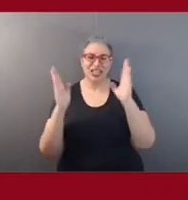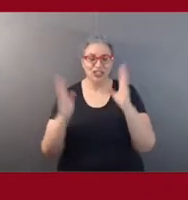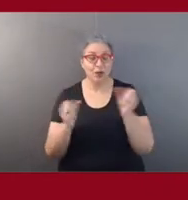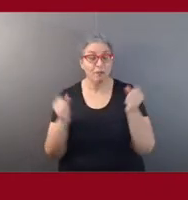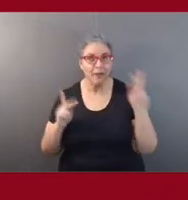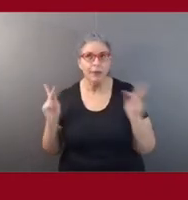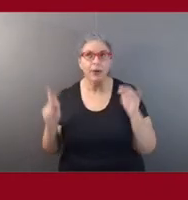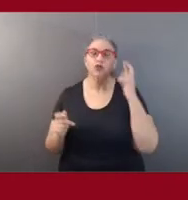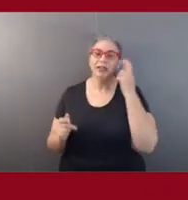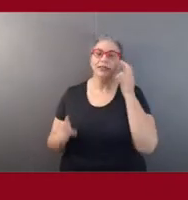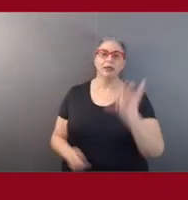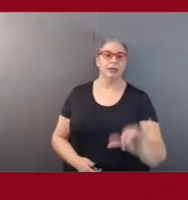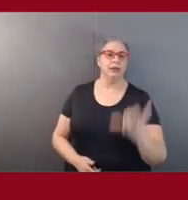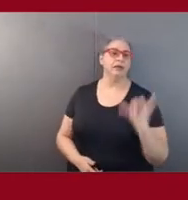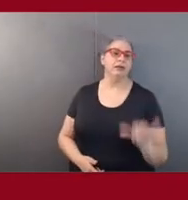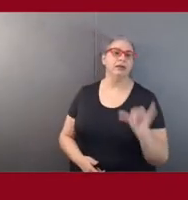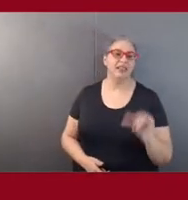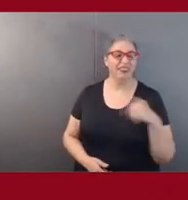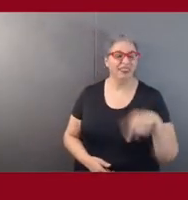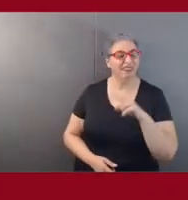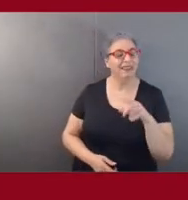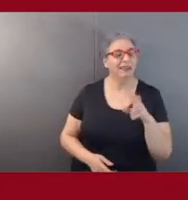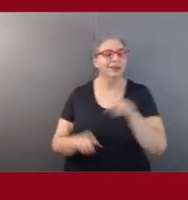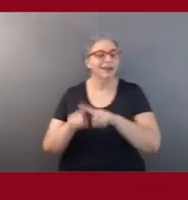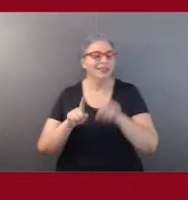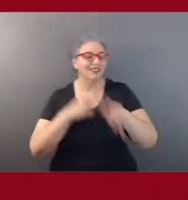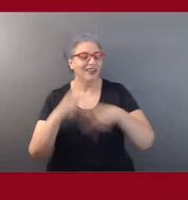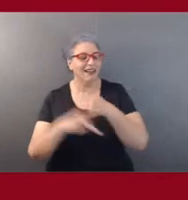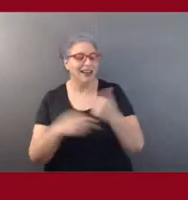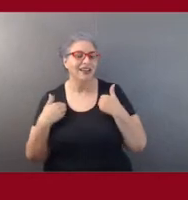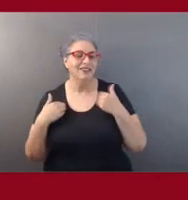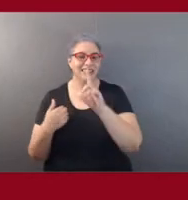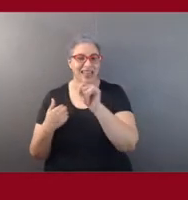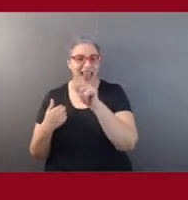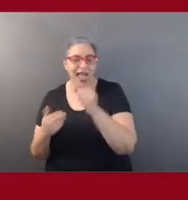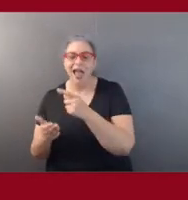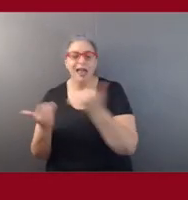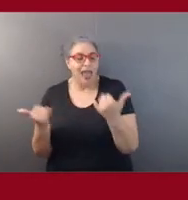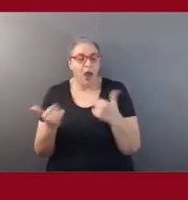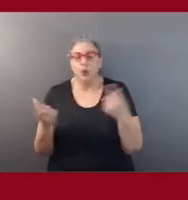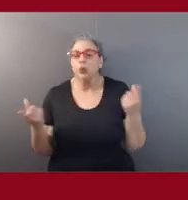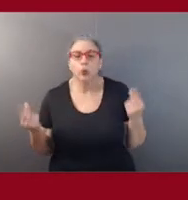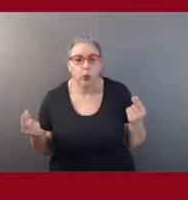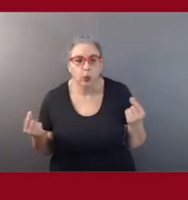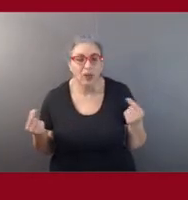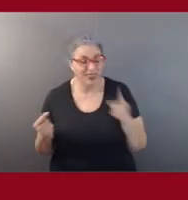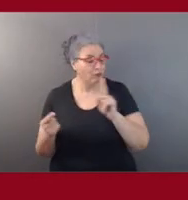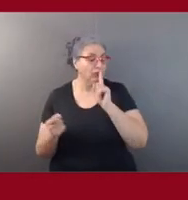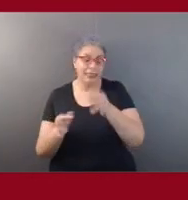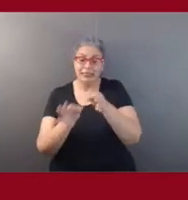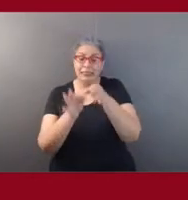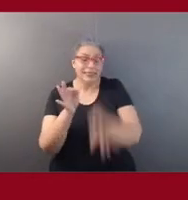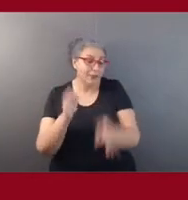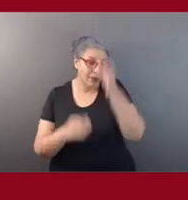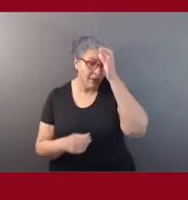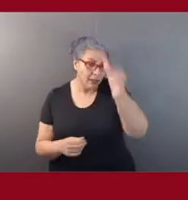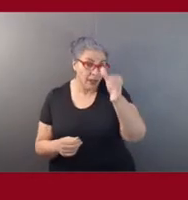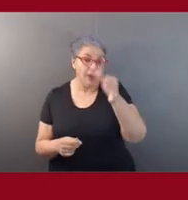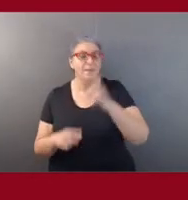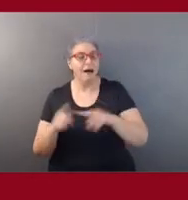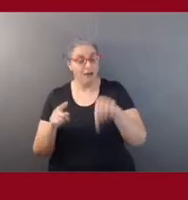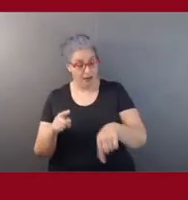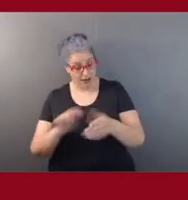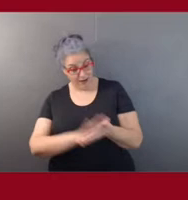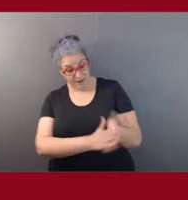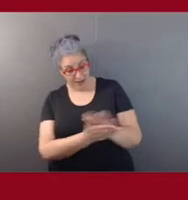were realizing kind of these different data sets and kind of what could they do. And that was like a really simple premise. And it became the